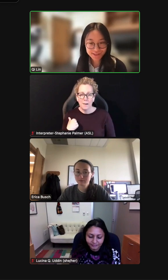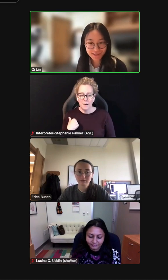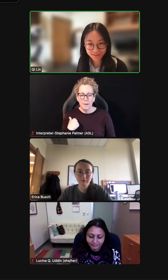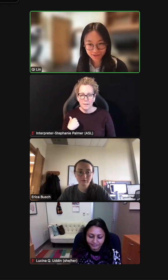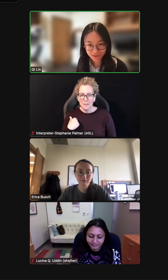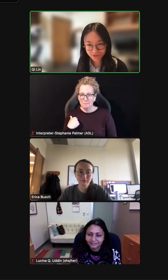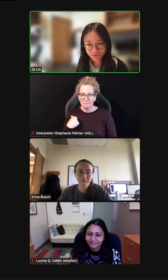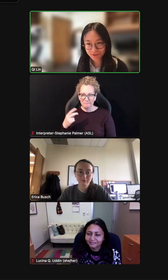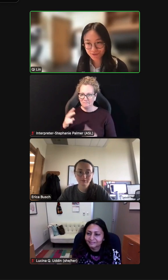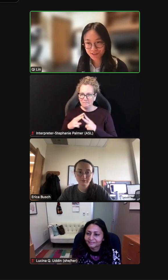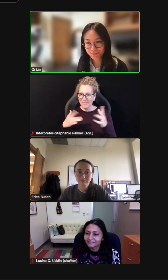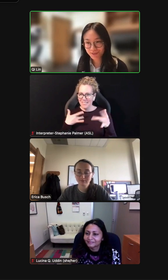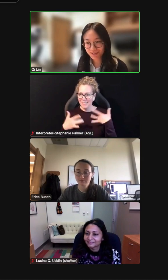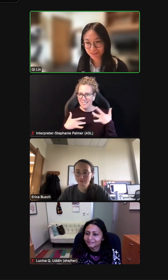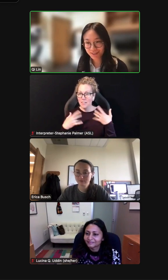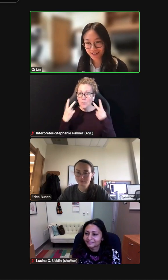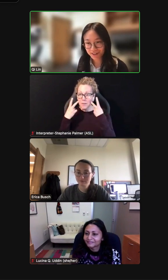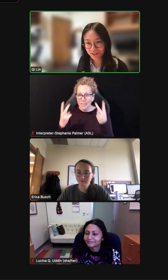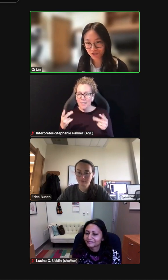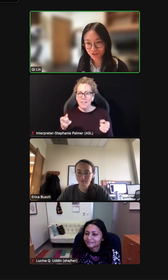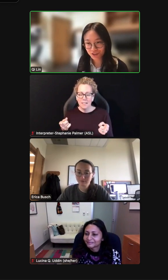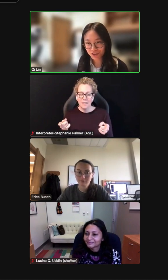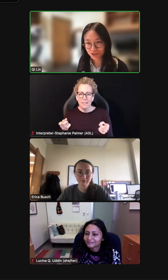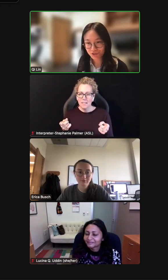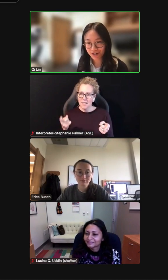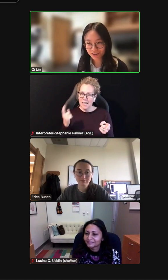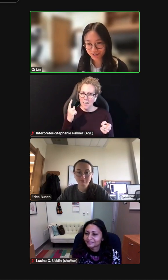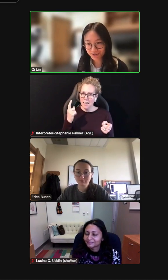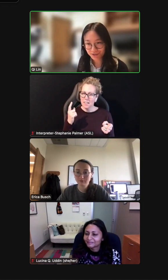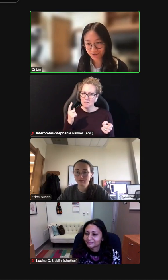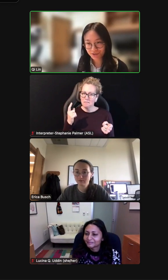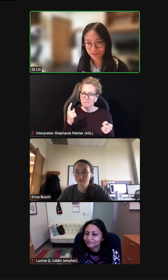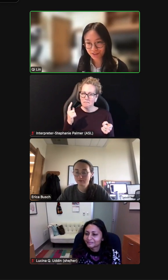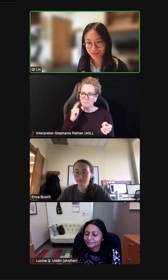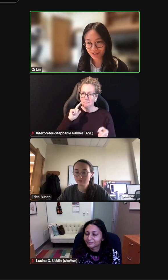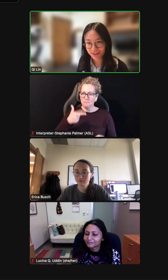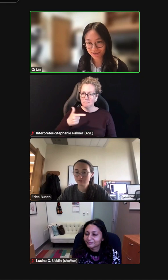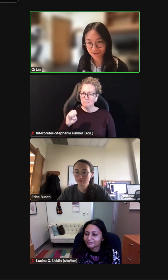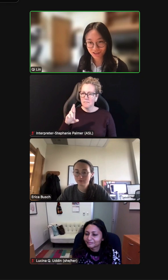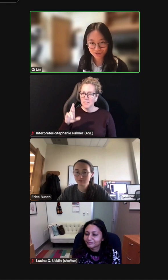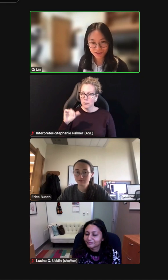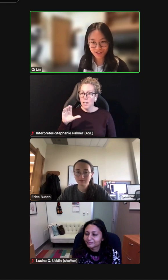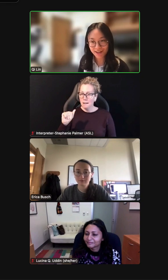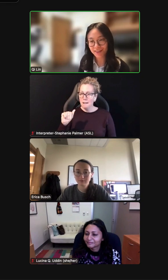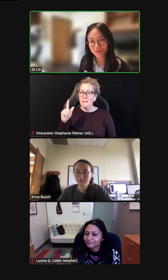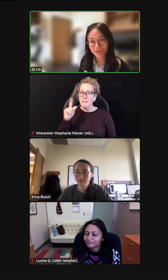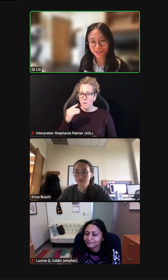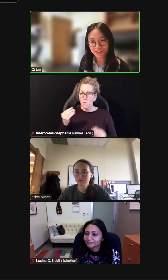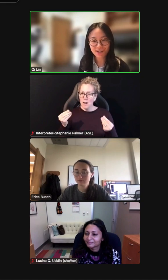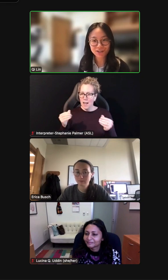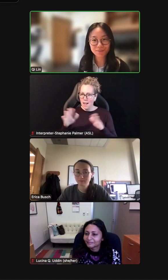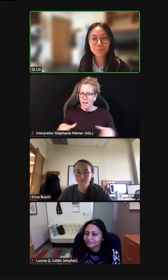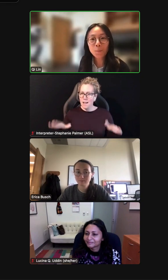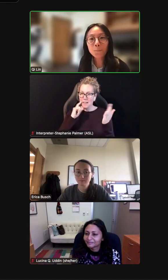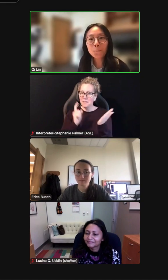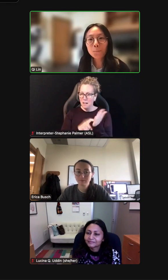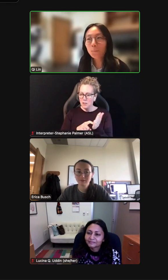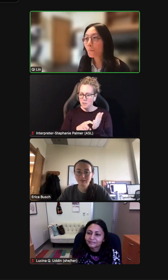We're very excited to see you. So first I'm gonna hand it over to Erica to do the land acknowledgement today, and then we'll get